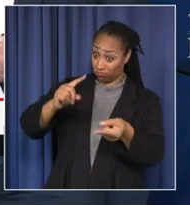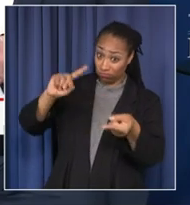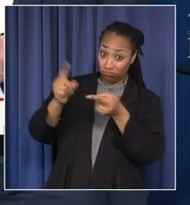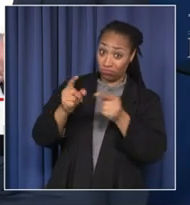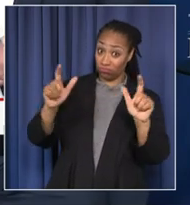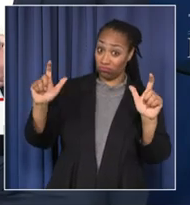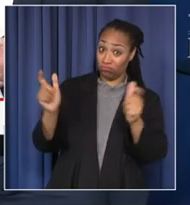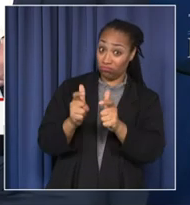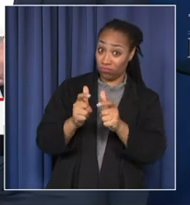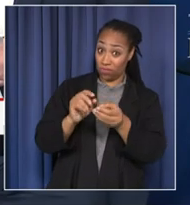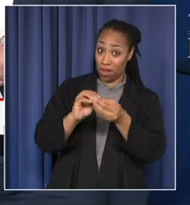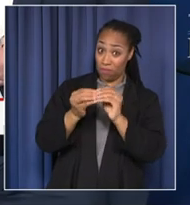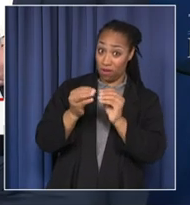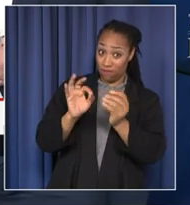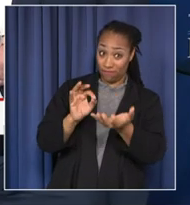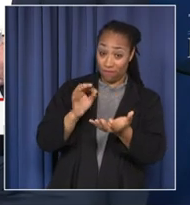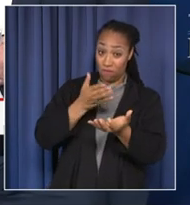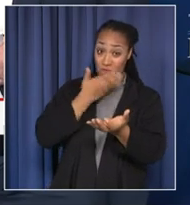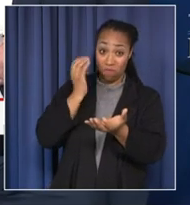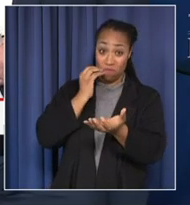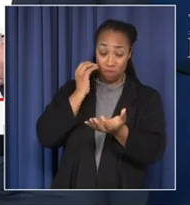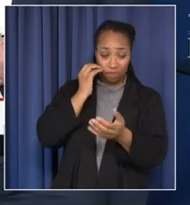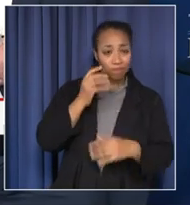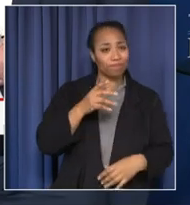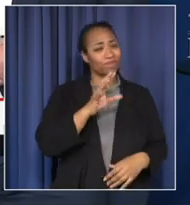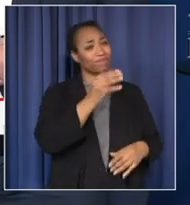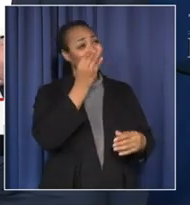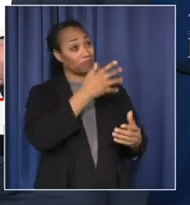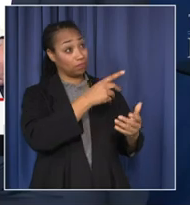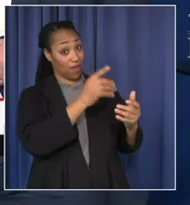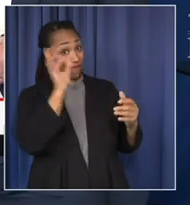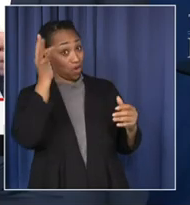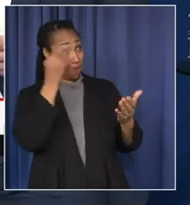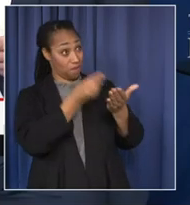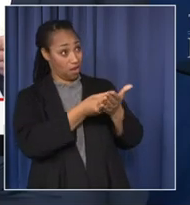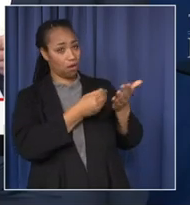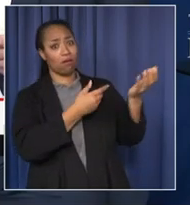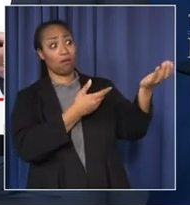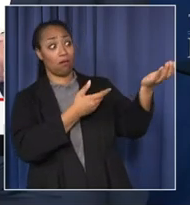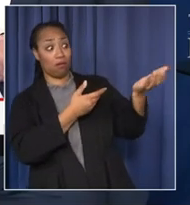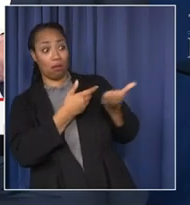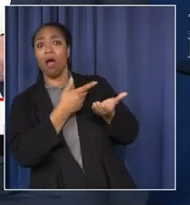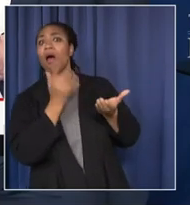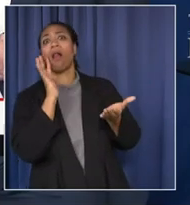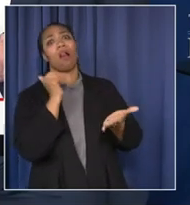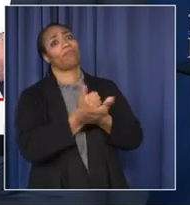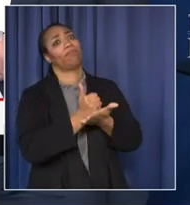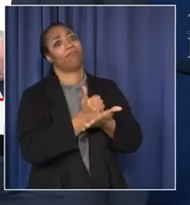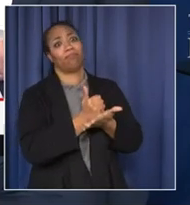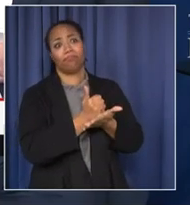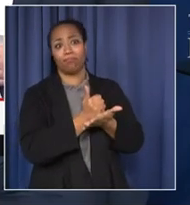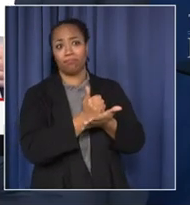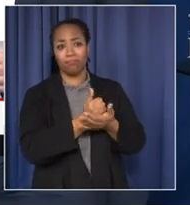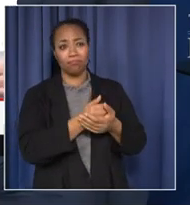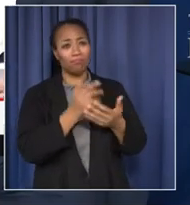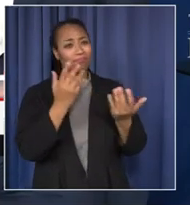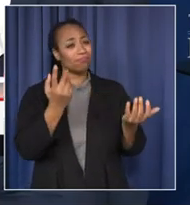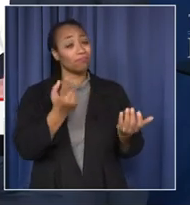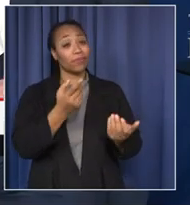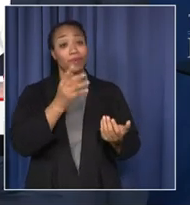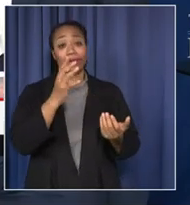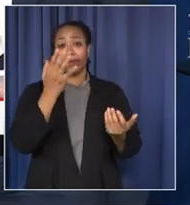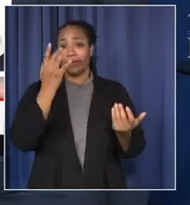I think in point in time, it does fluctuate. We've seen it, and I have had in my tenure